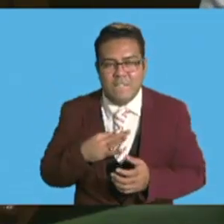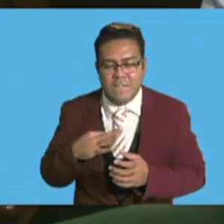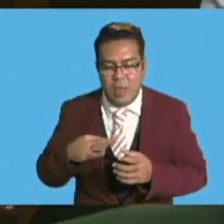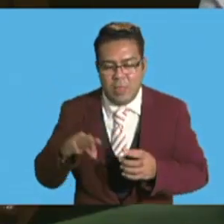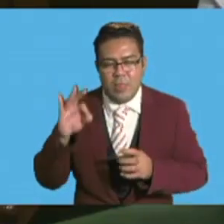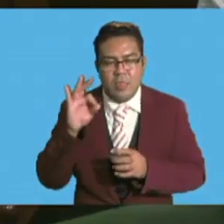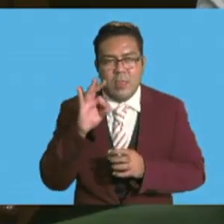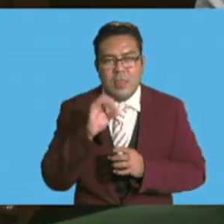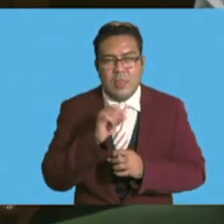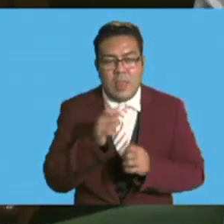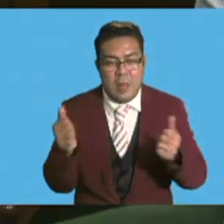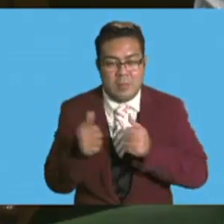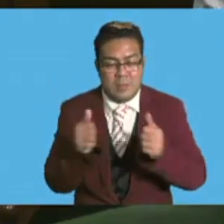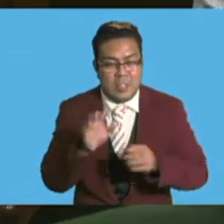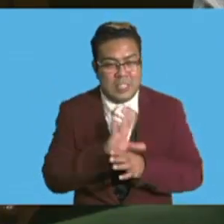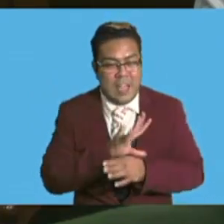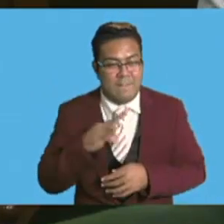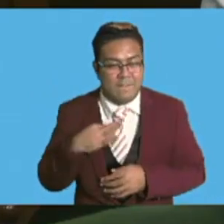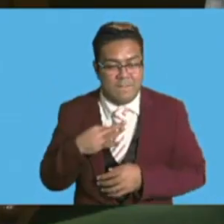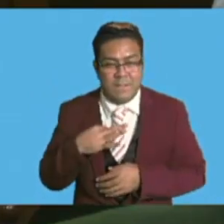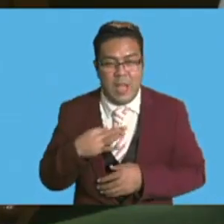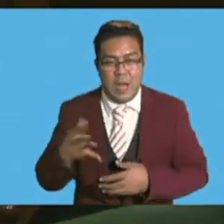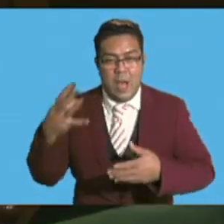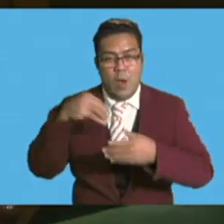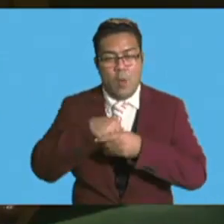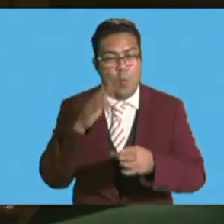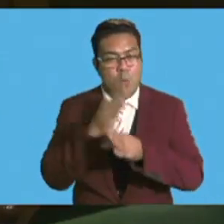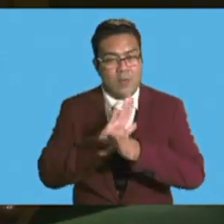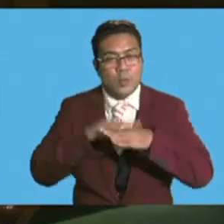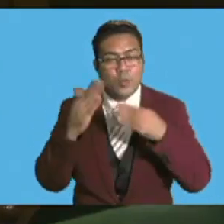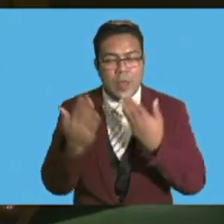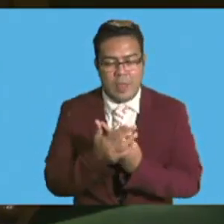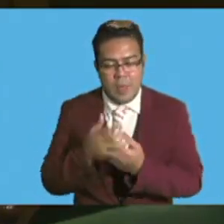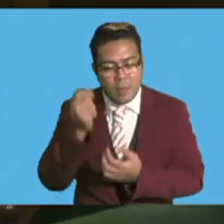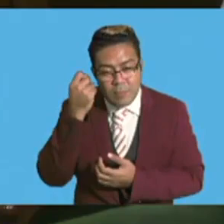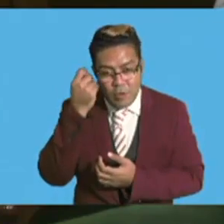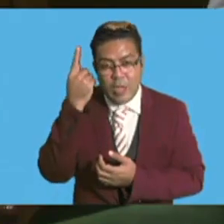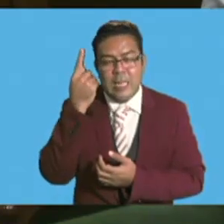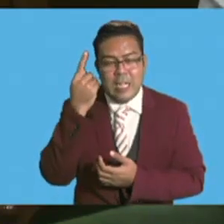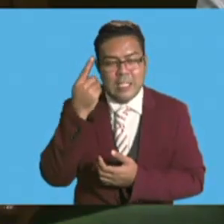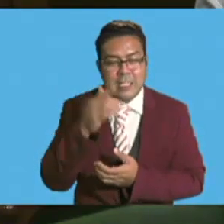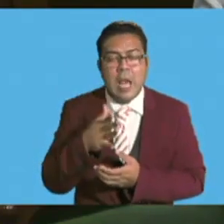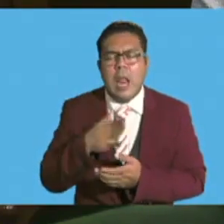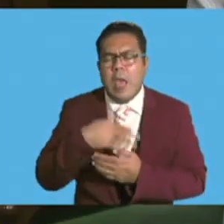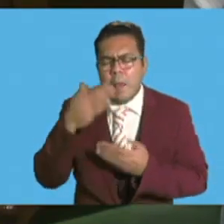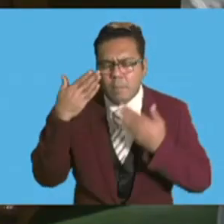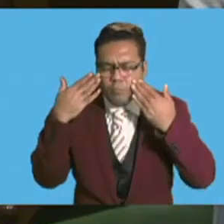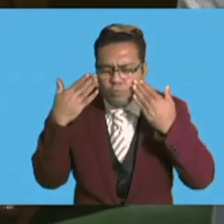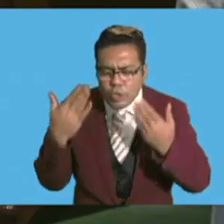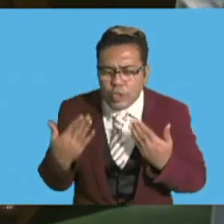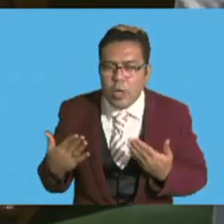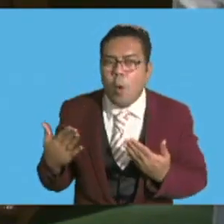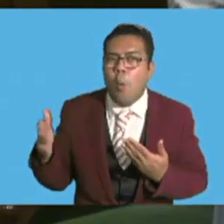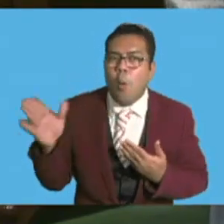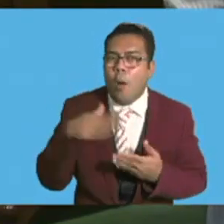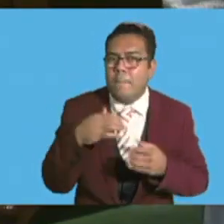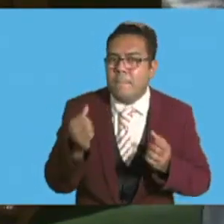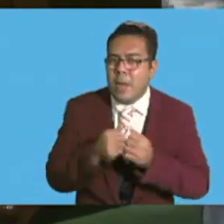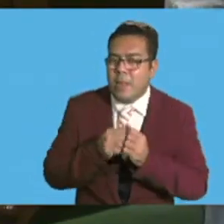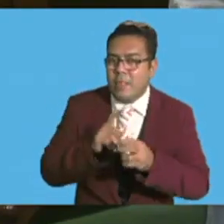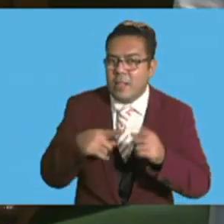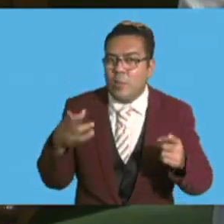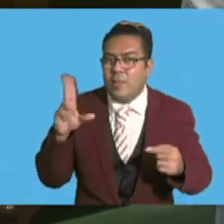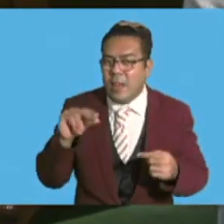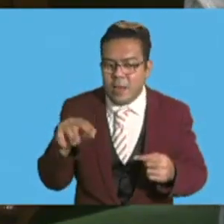staff, and I would like to say that our collective efforts are being recognized, and I appreciate the many things that they have done. I know